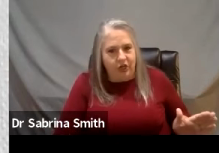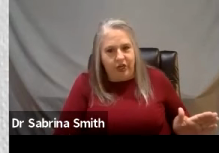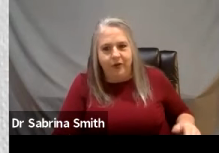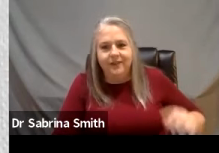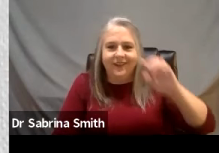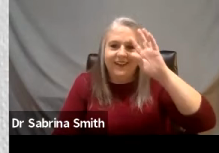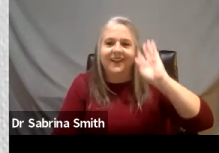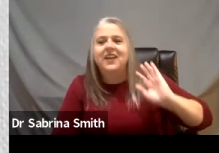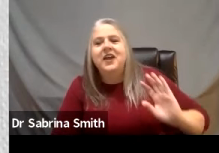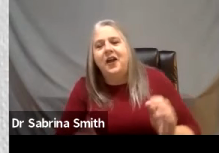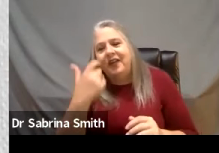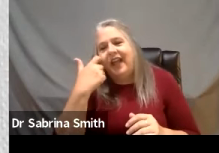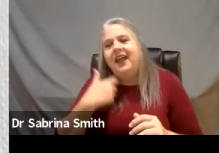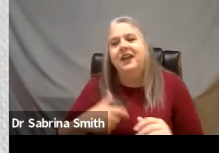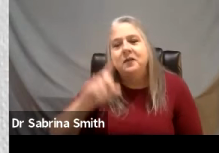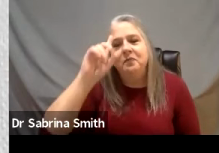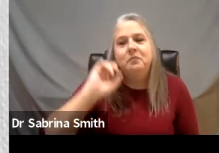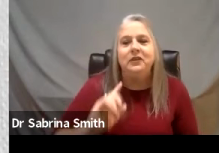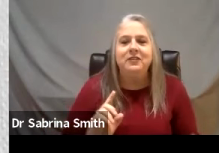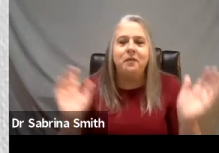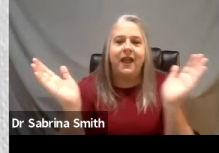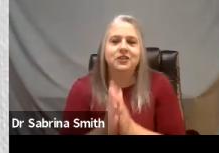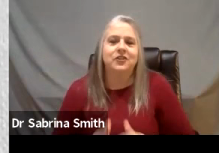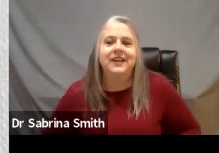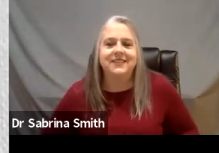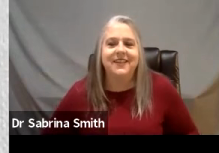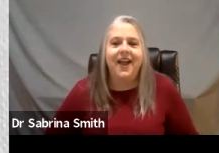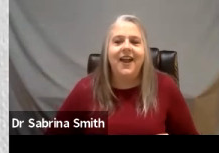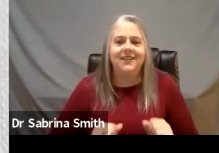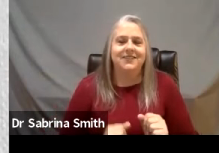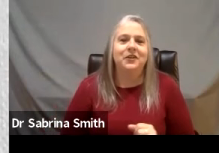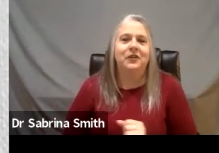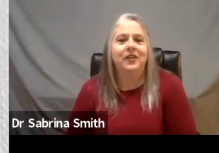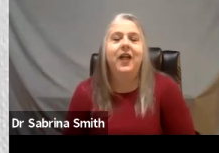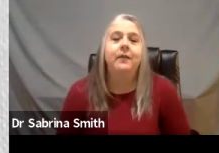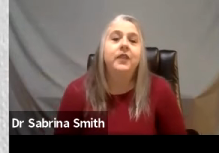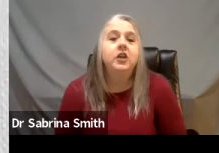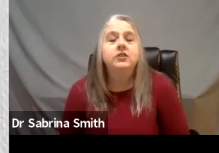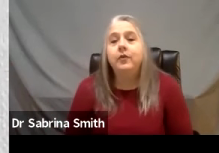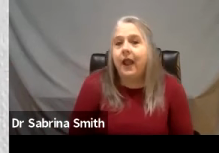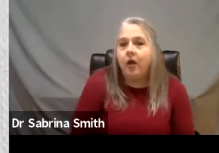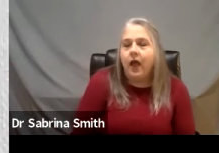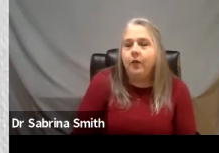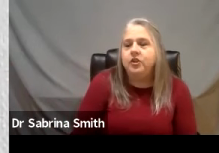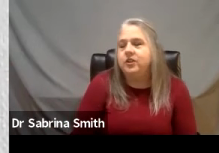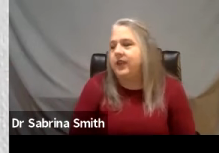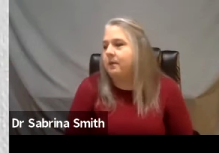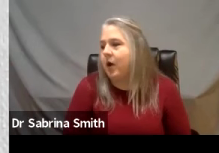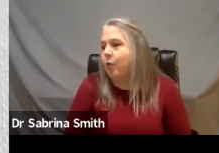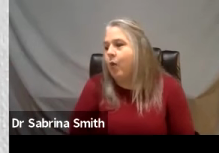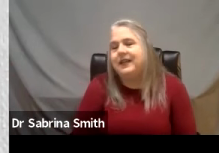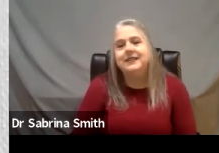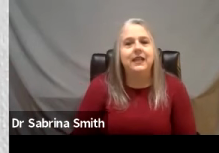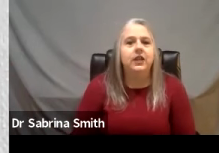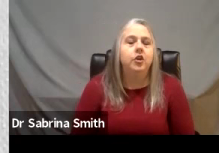you're going to know. Okay, building the bag of tricks. Yes, Nicole. Okay, so now I want you to think